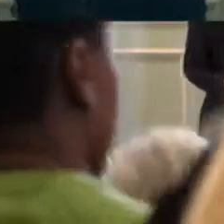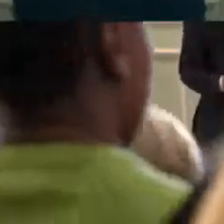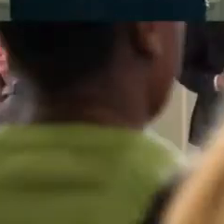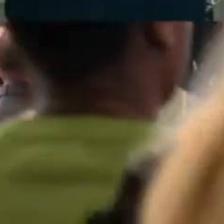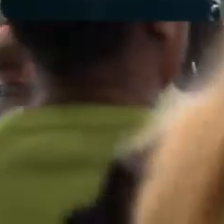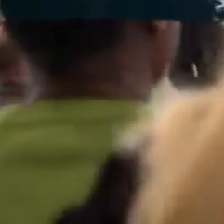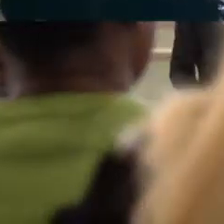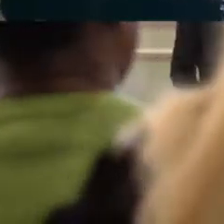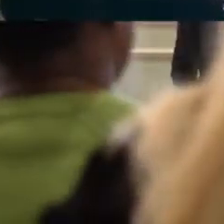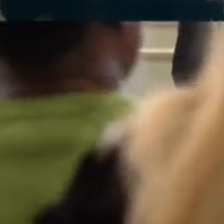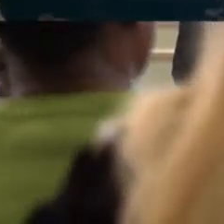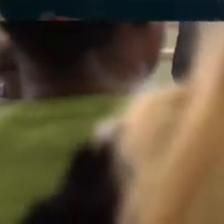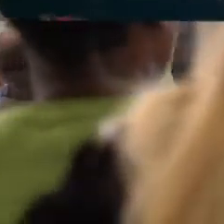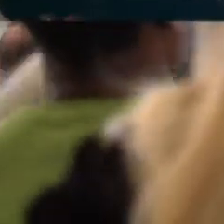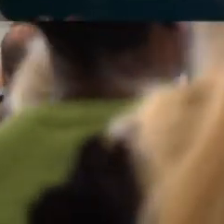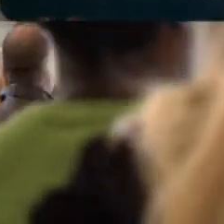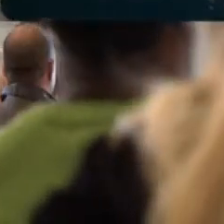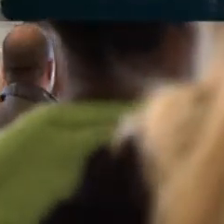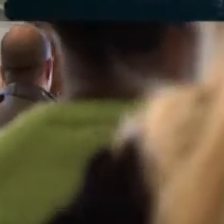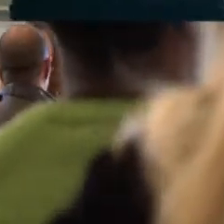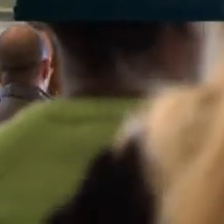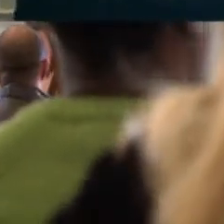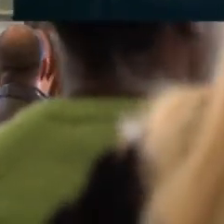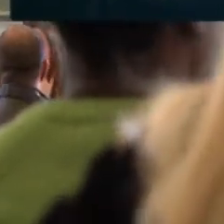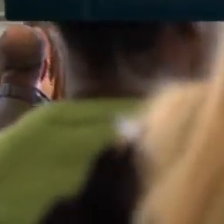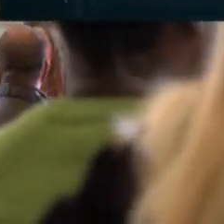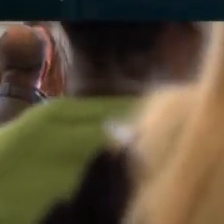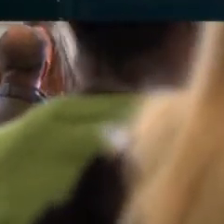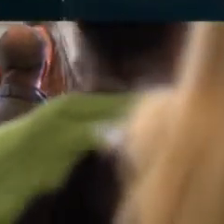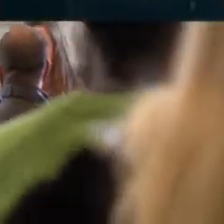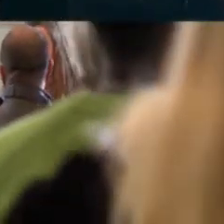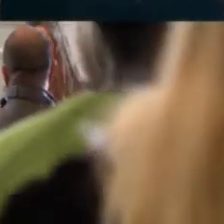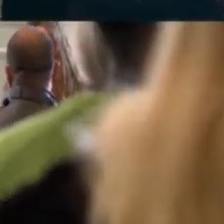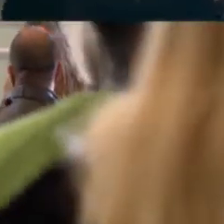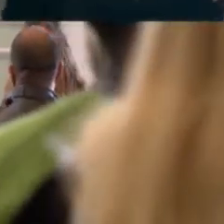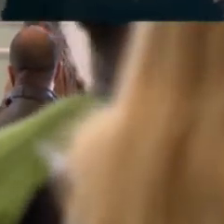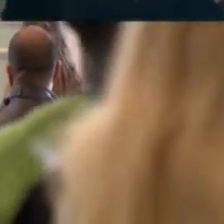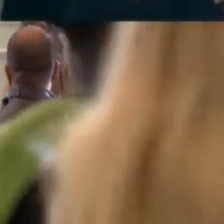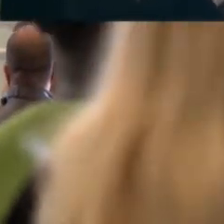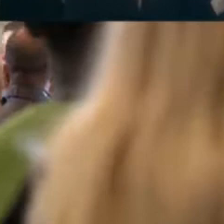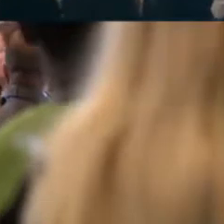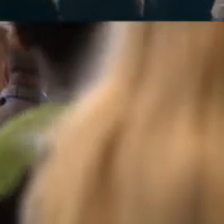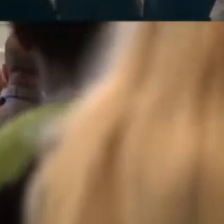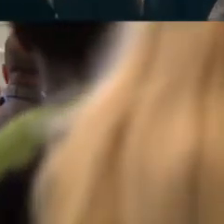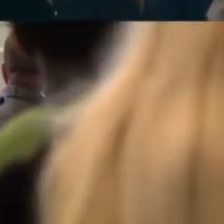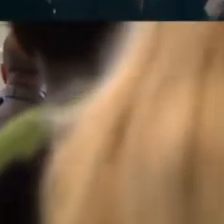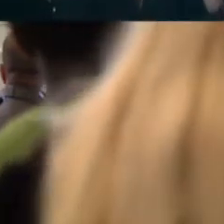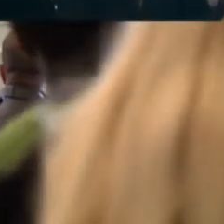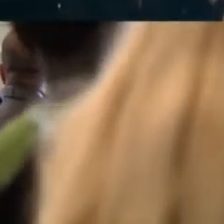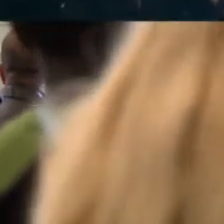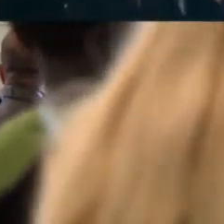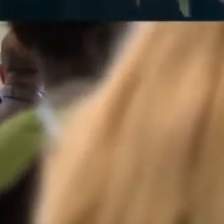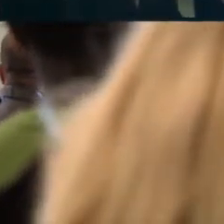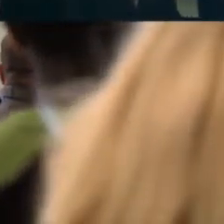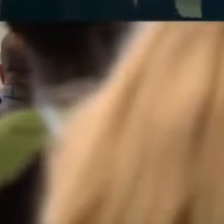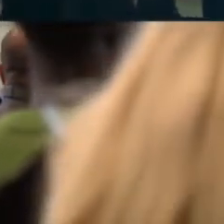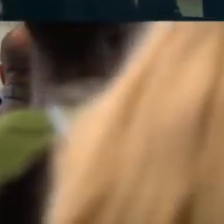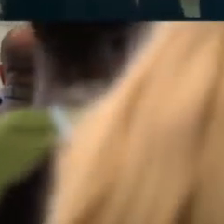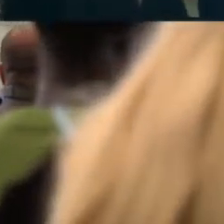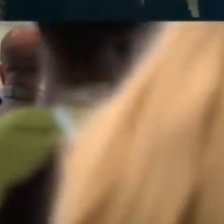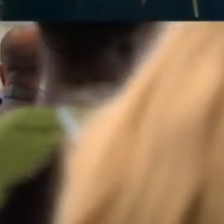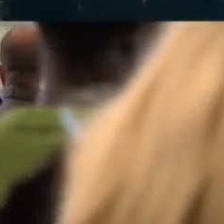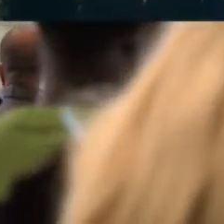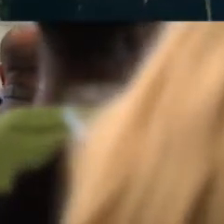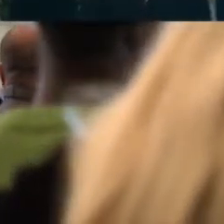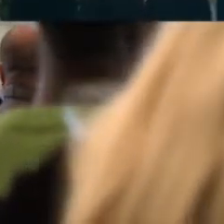sweet to trust in Jesus. And as we get ready to sing this, I also like to remind you that after the service, there will be an elder up